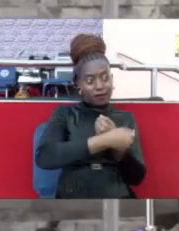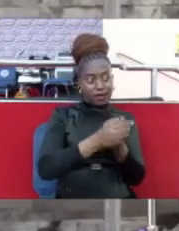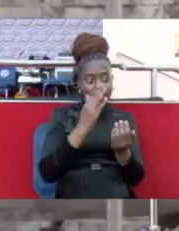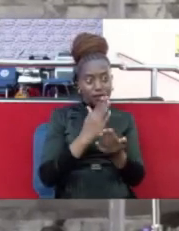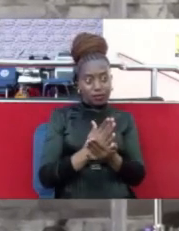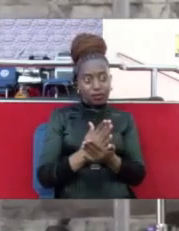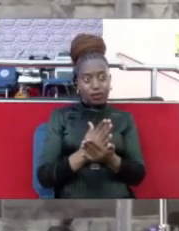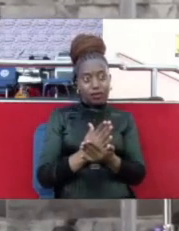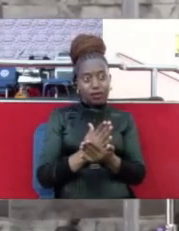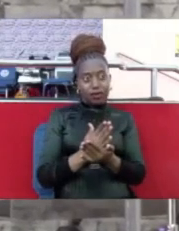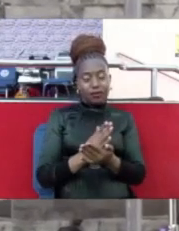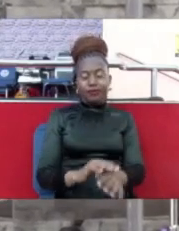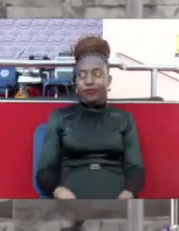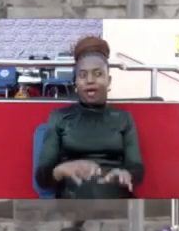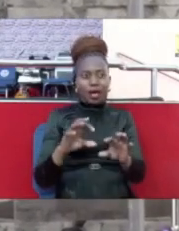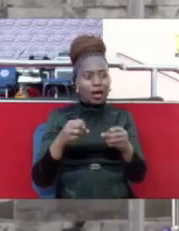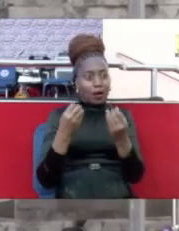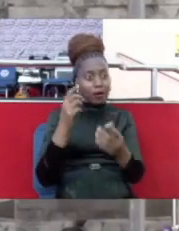yield. How many of you understand that?